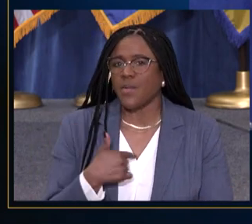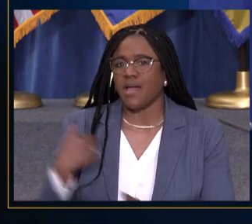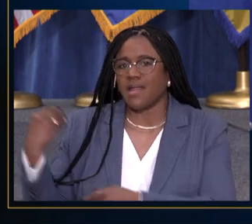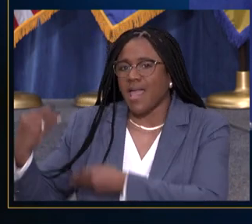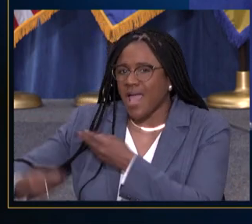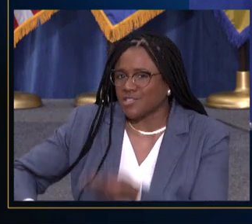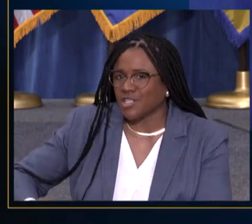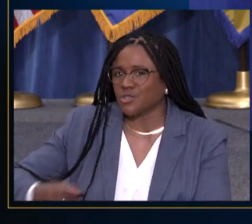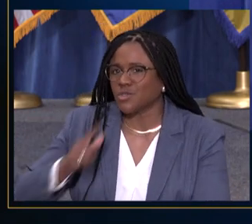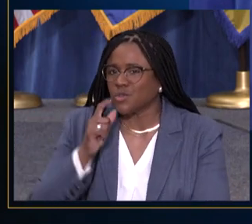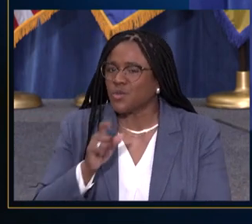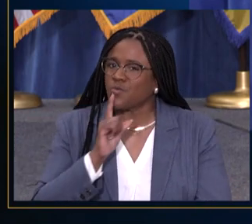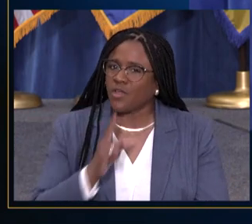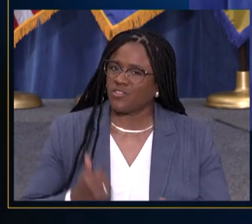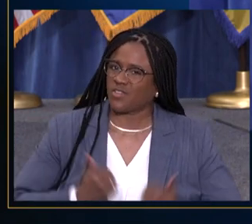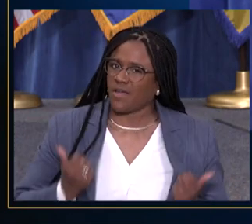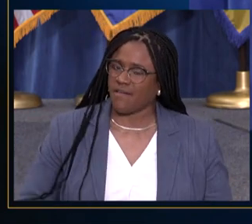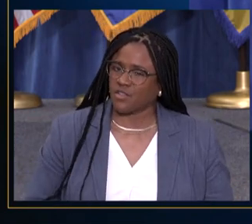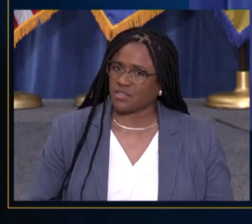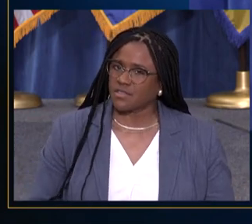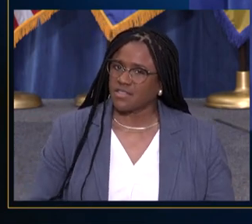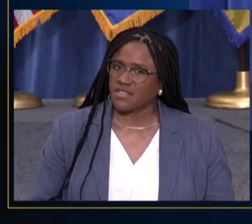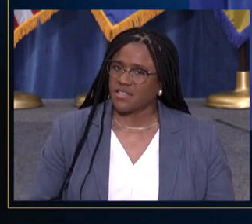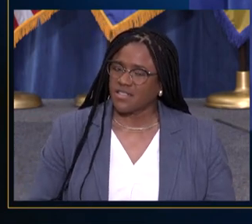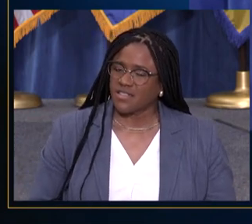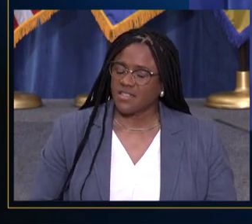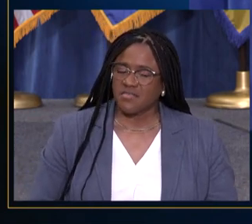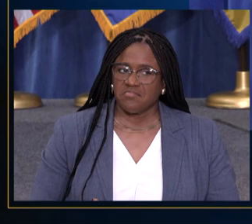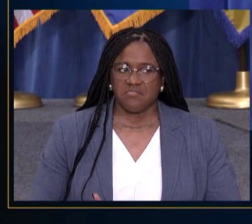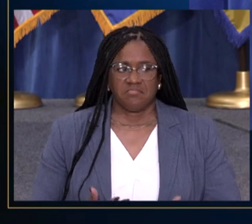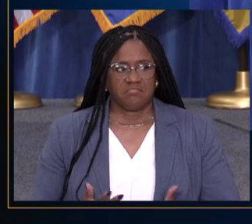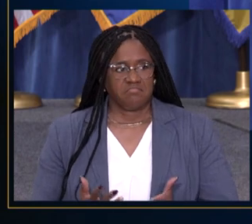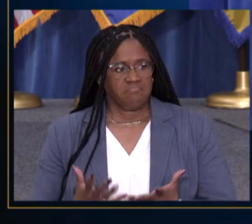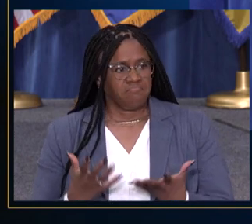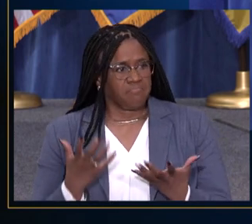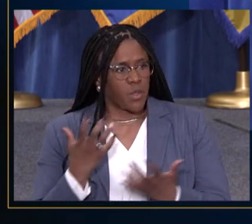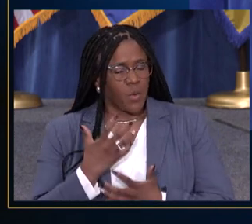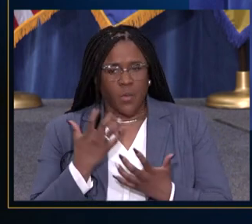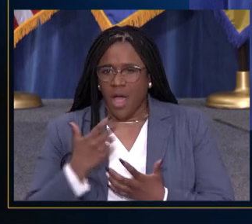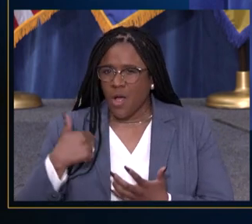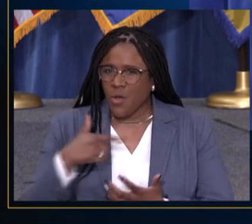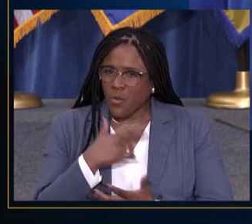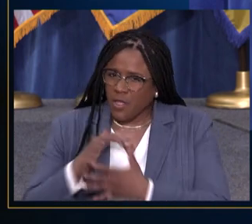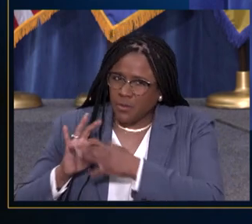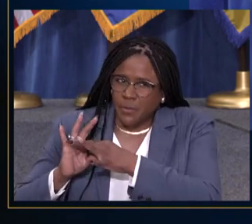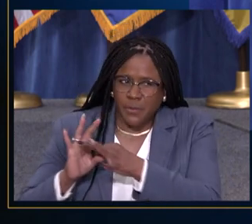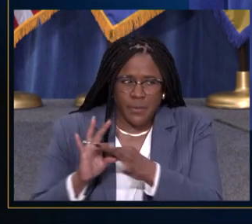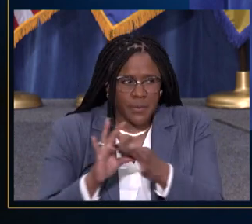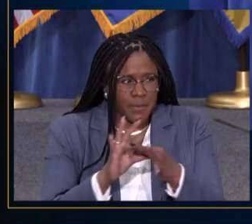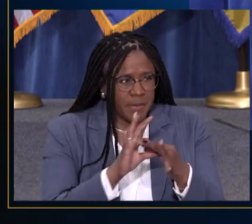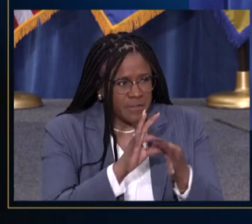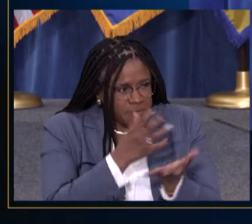ancestors who were survivors. And there is such a level of camaraderie and